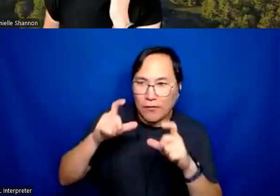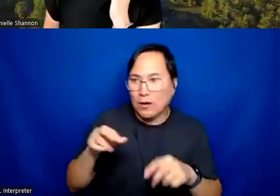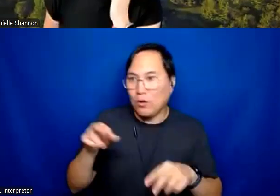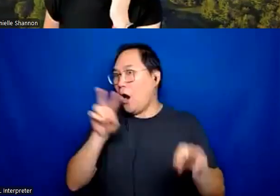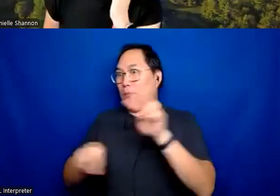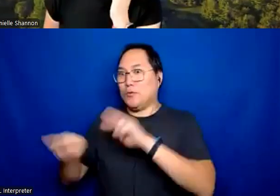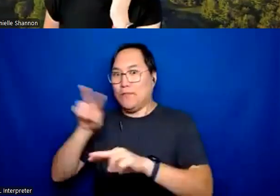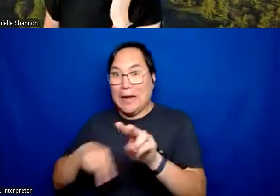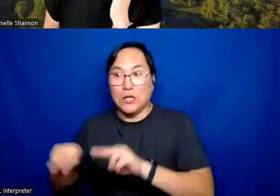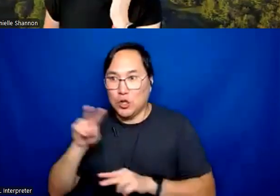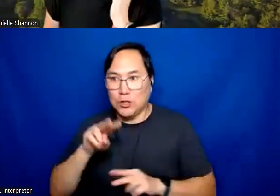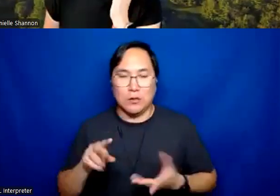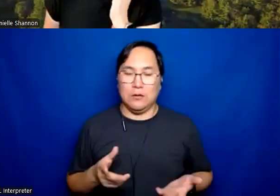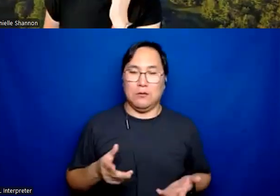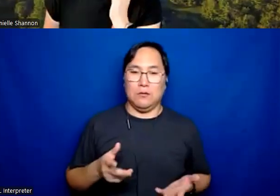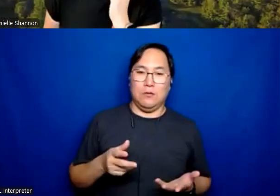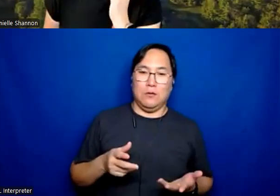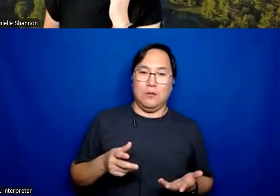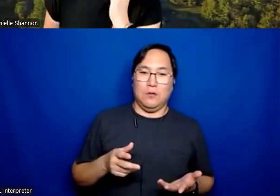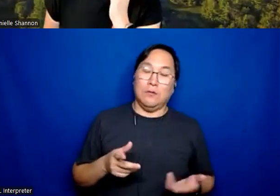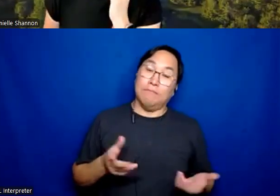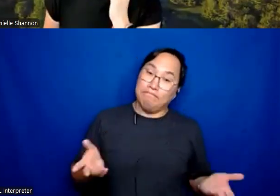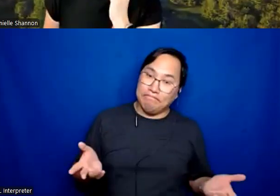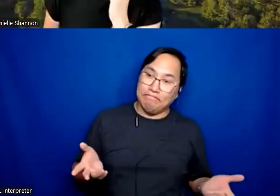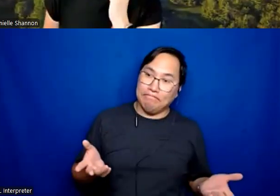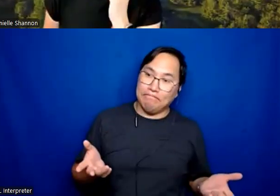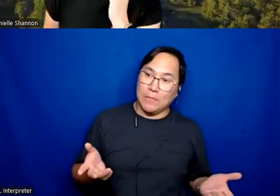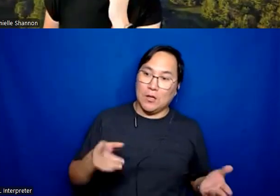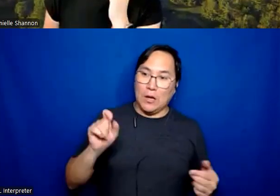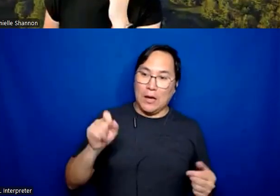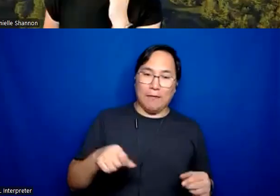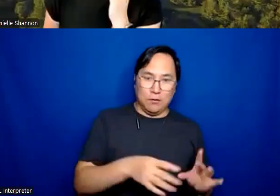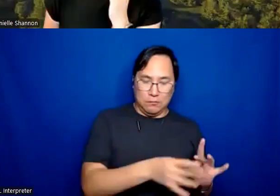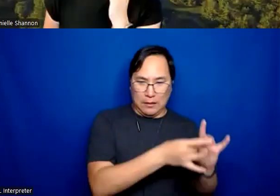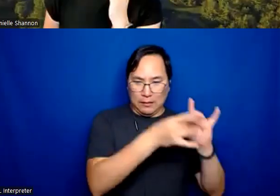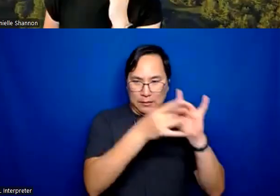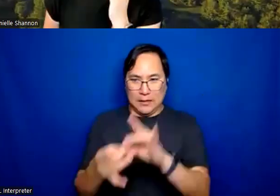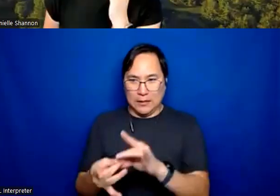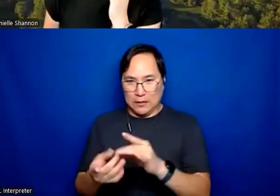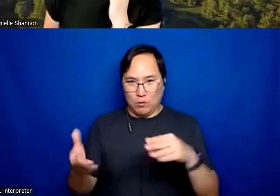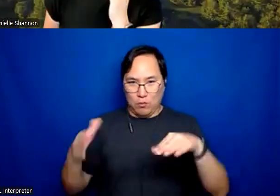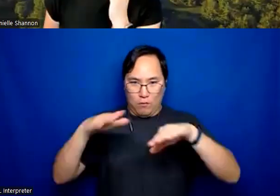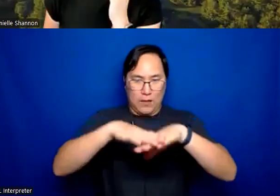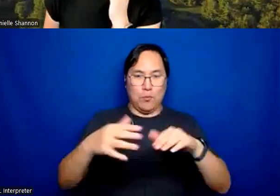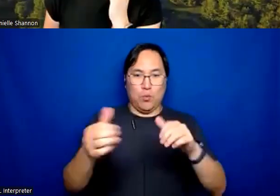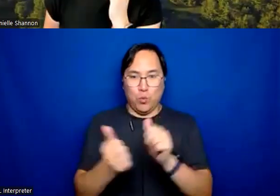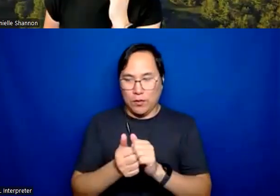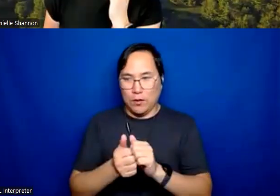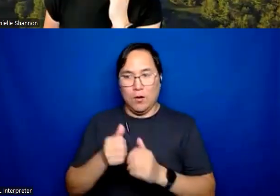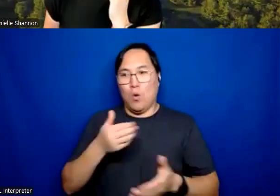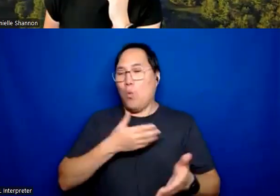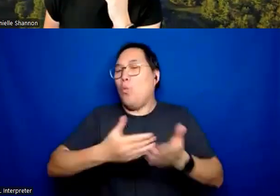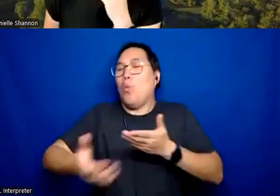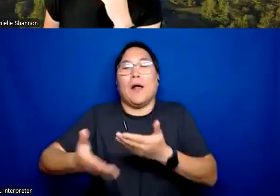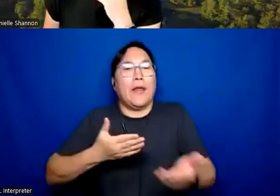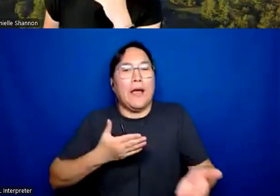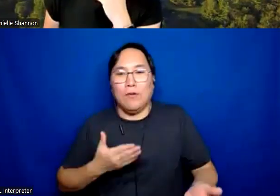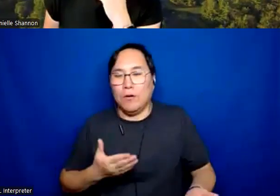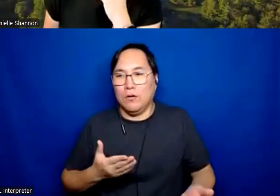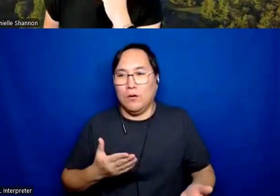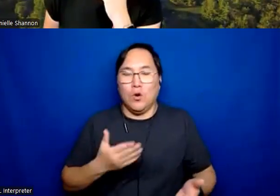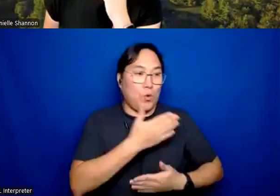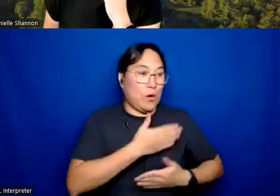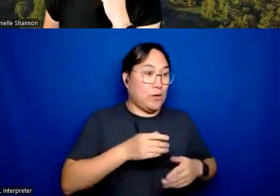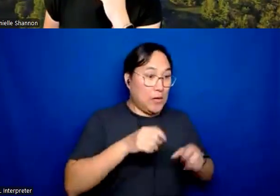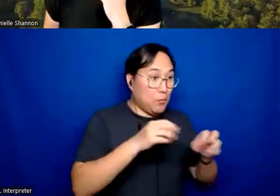observation, there's going to be a tie to wildlife for whatever recreational